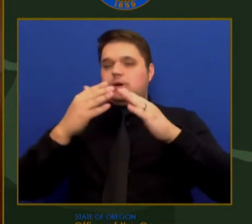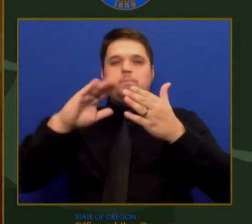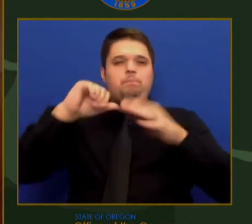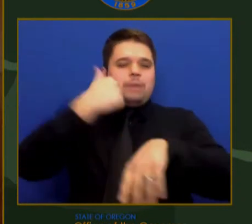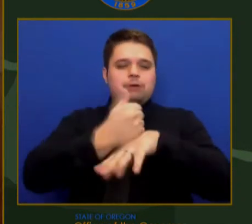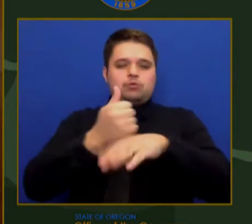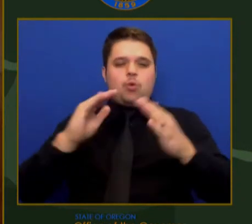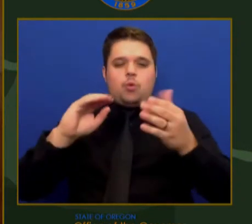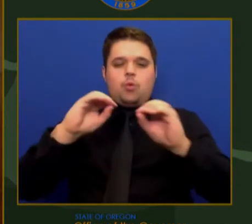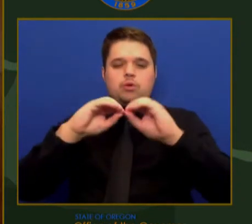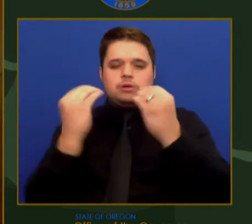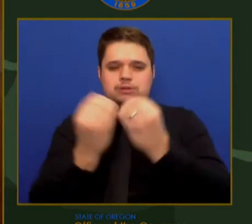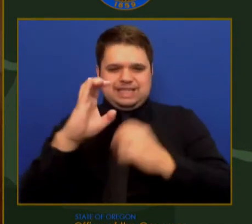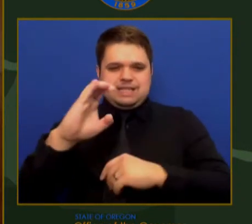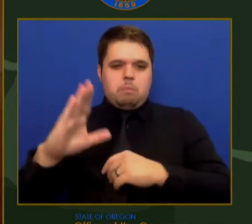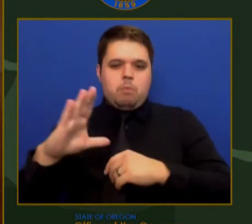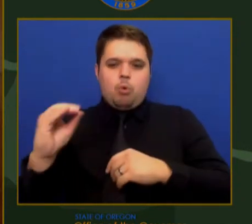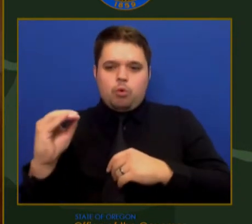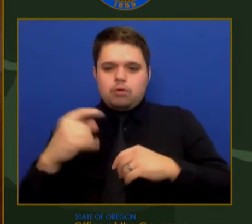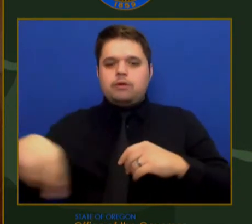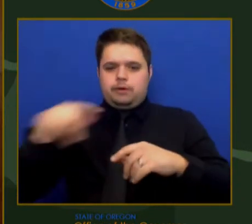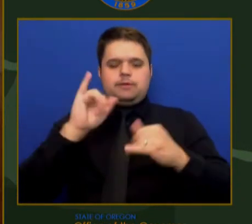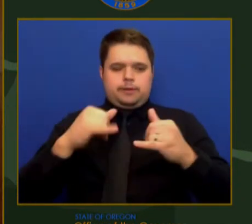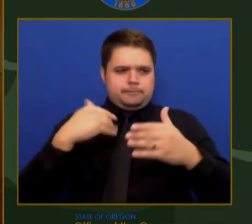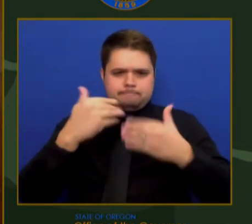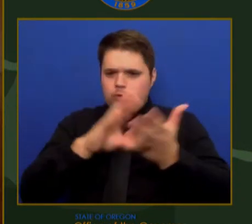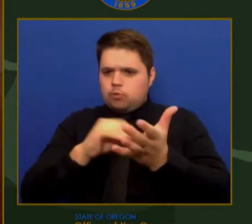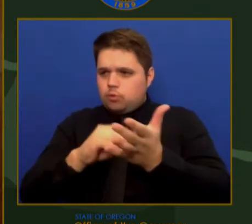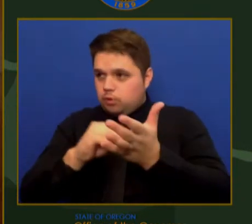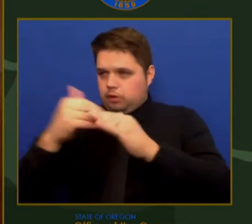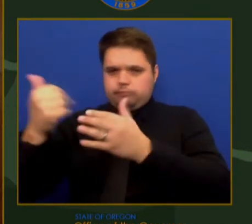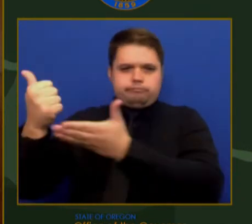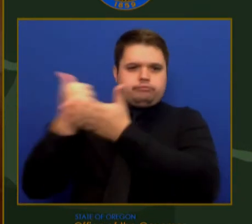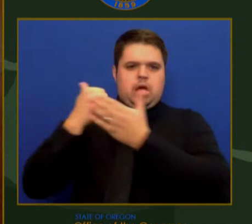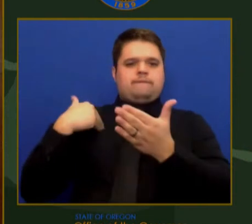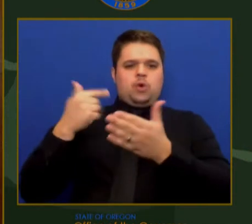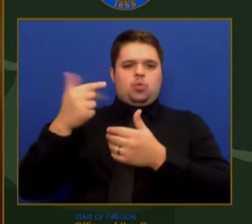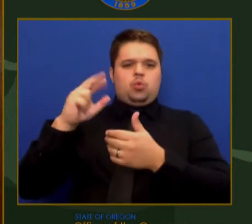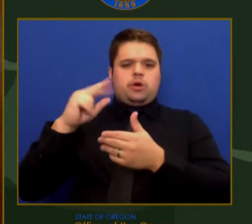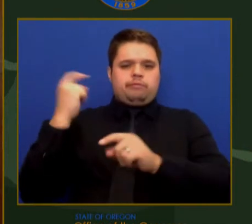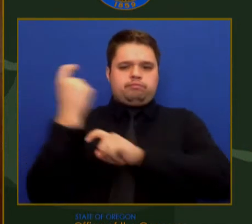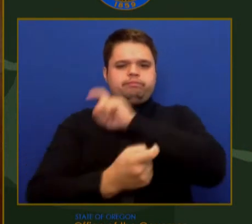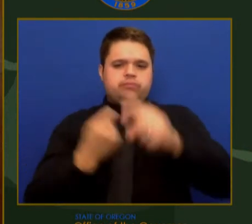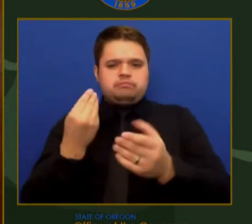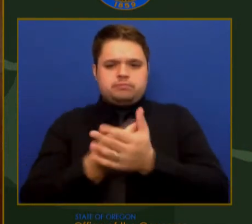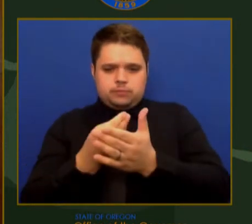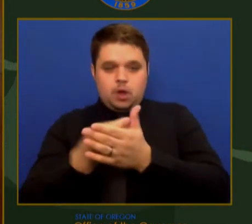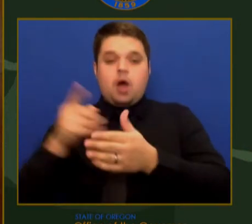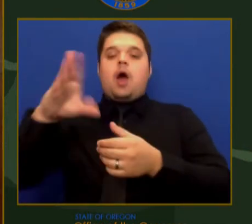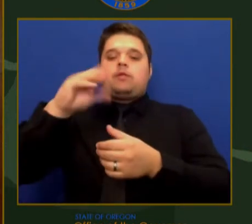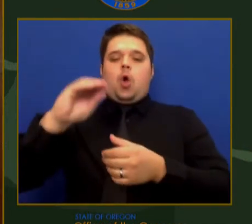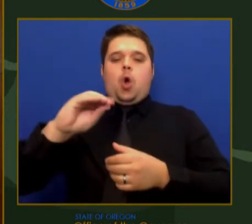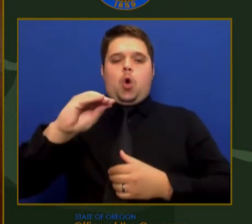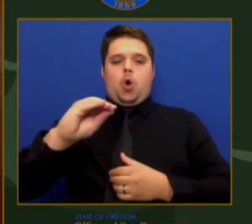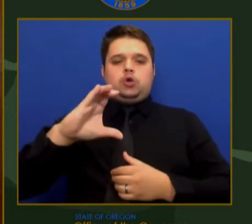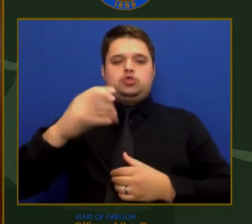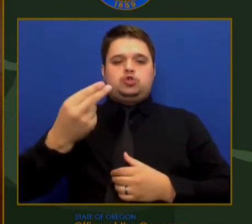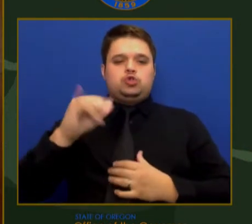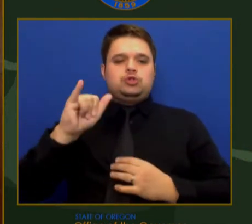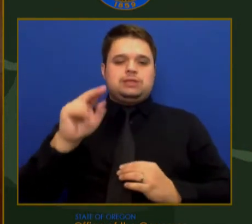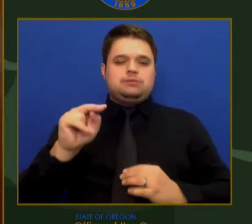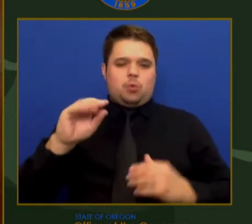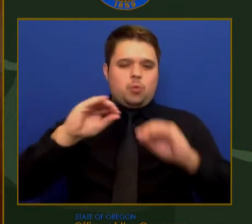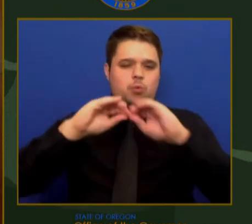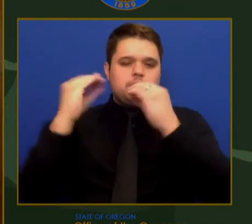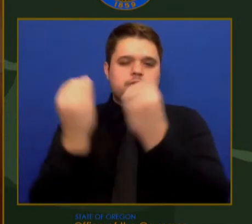the industries I just mentioned. Like Ochen, who is providing technology training for people in their own